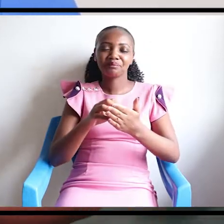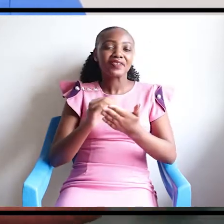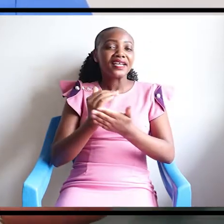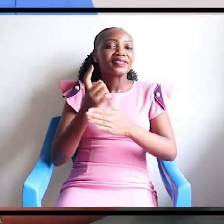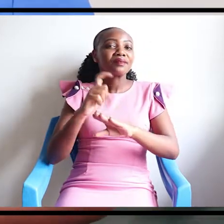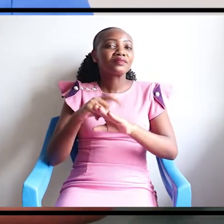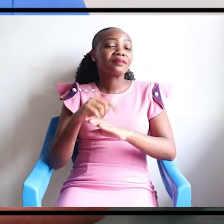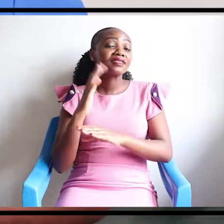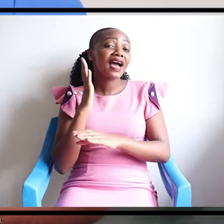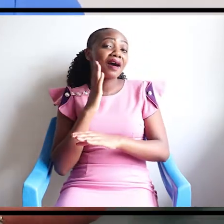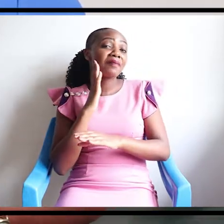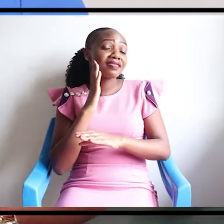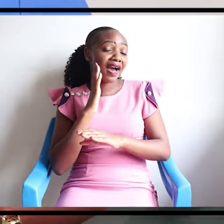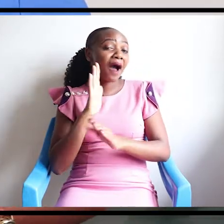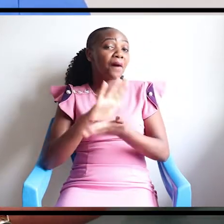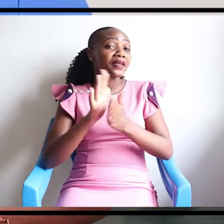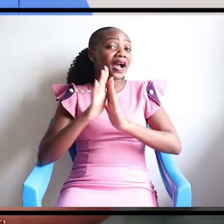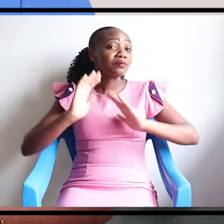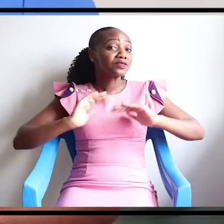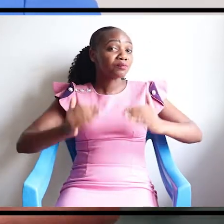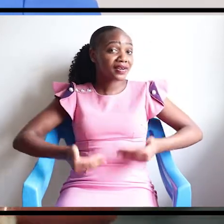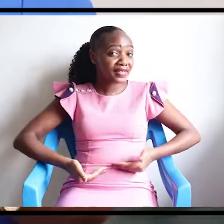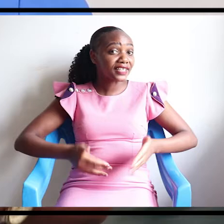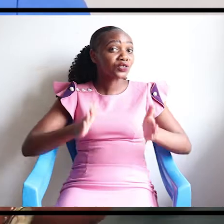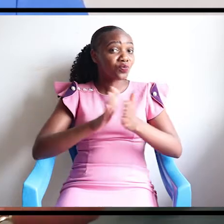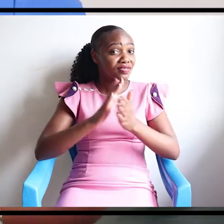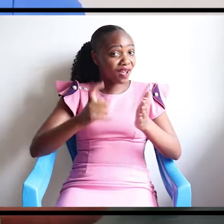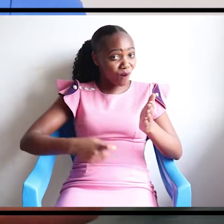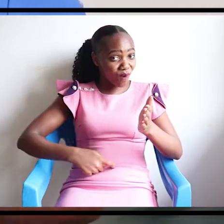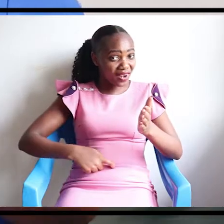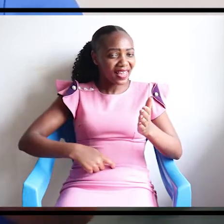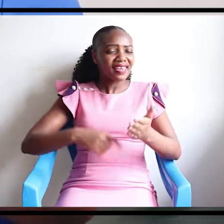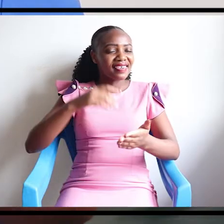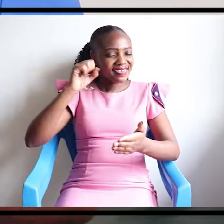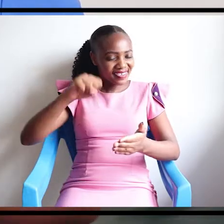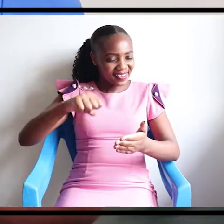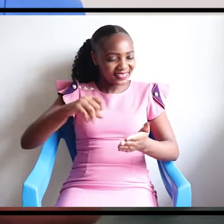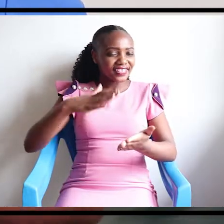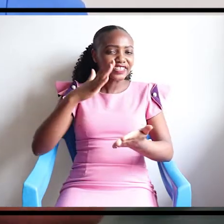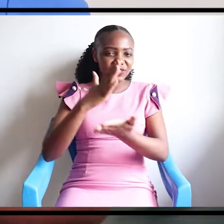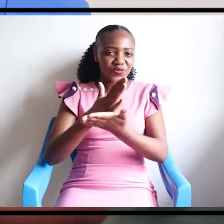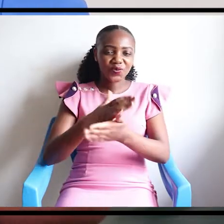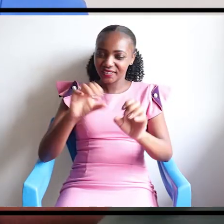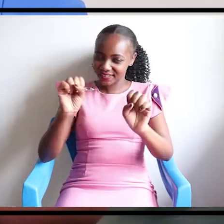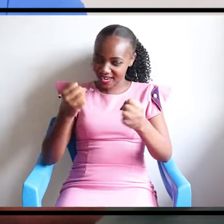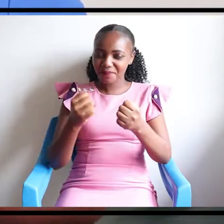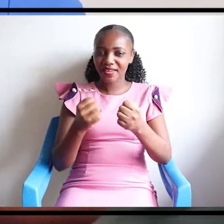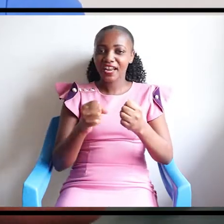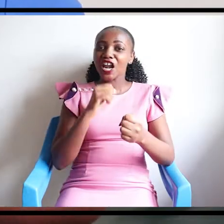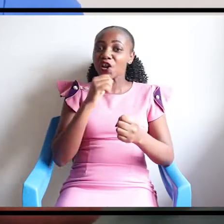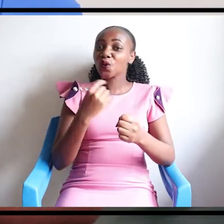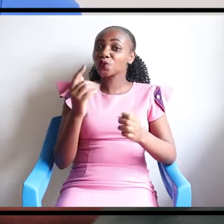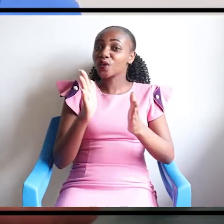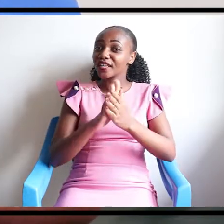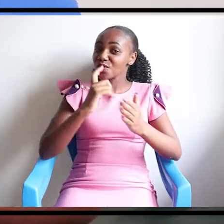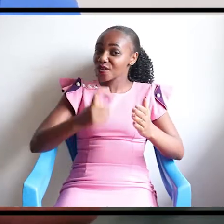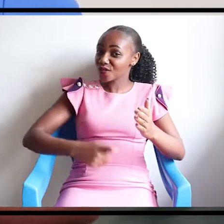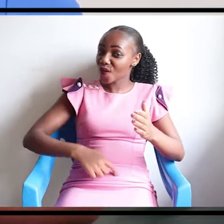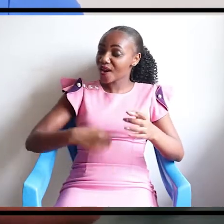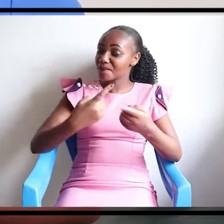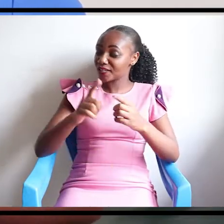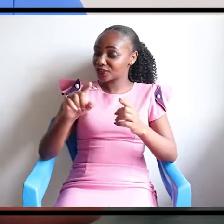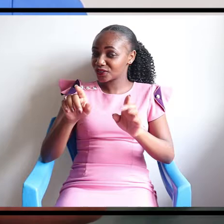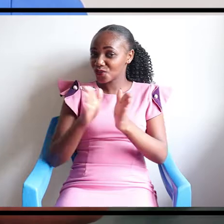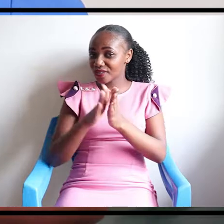will conceive even having a coil, and it is true, it happens. It's not only about the coil. We look at other methods, and none of the methods